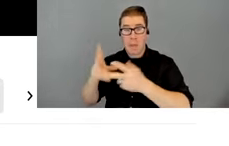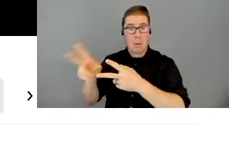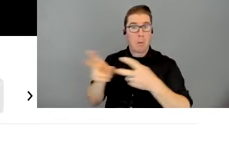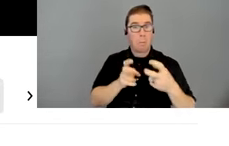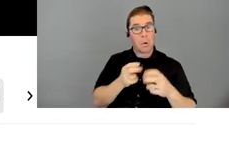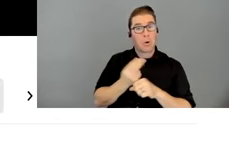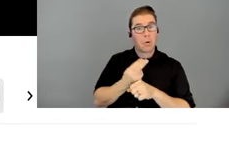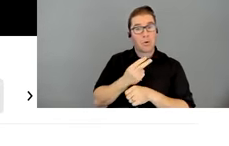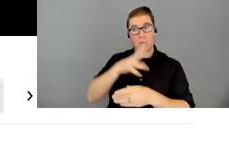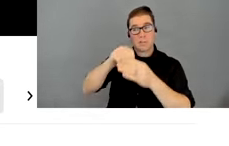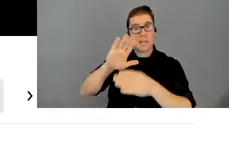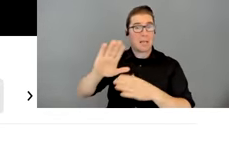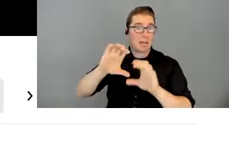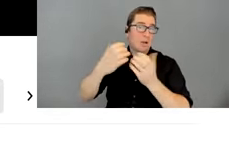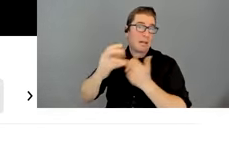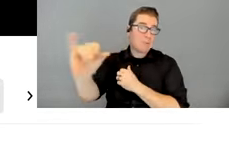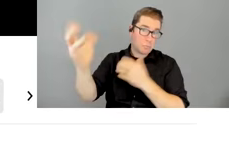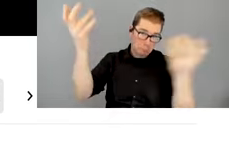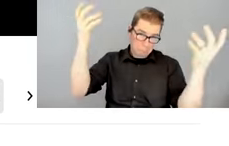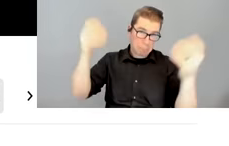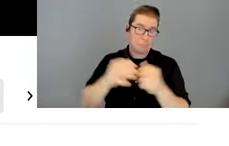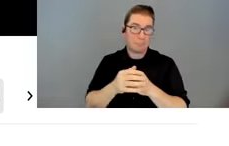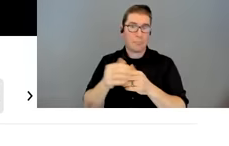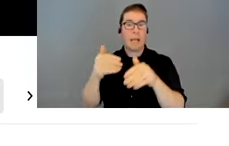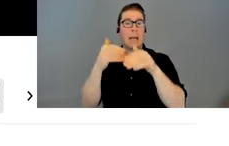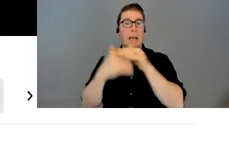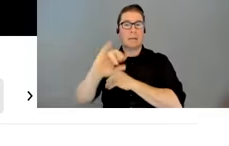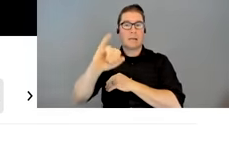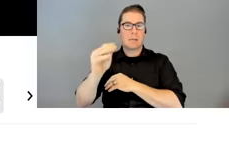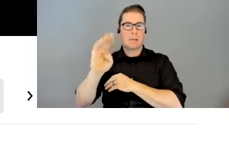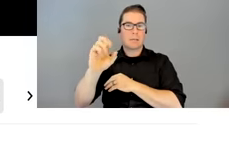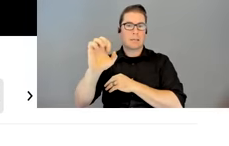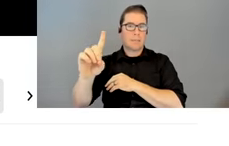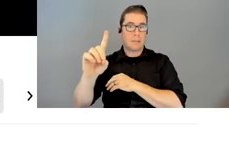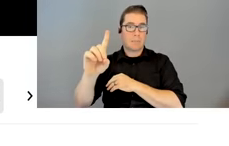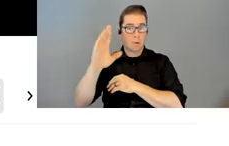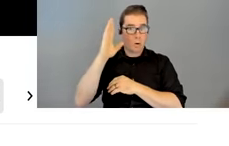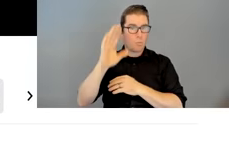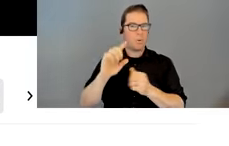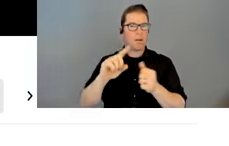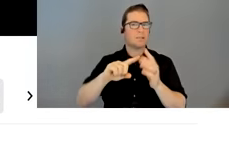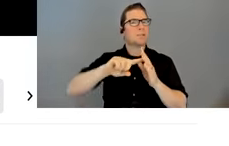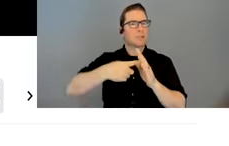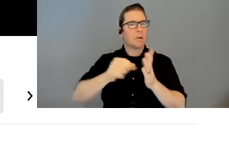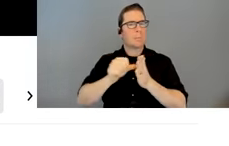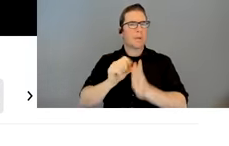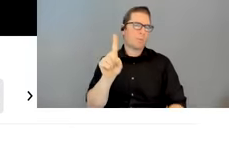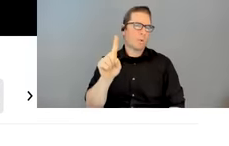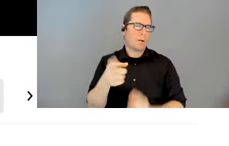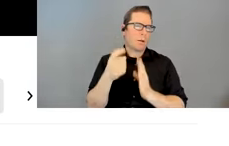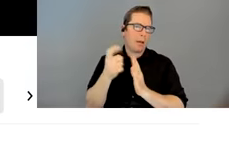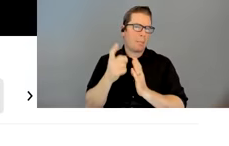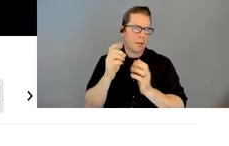So once you're in there, it should automatically put you on page one, and the